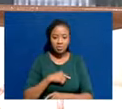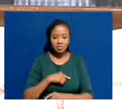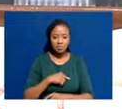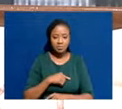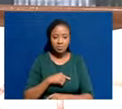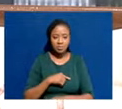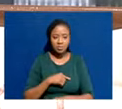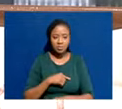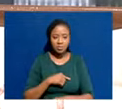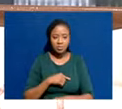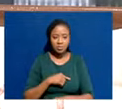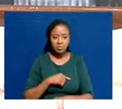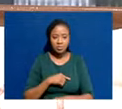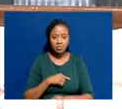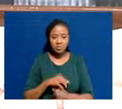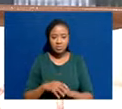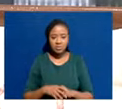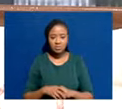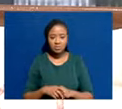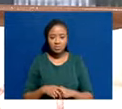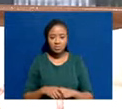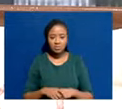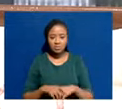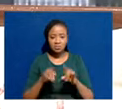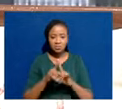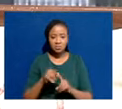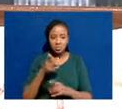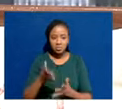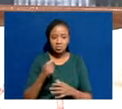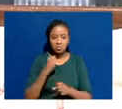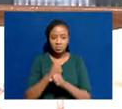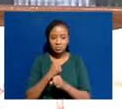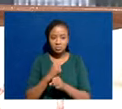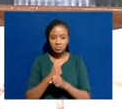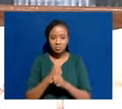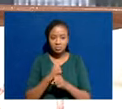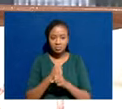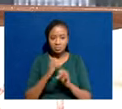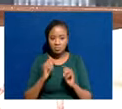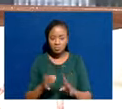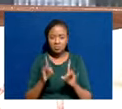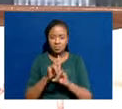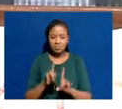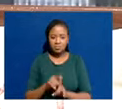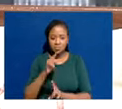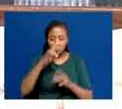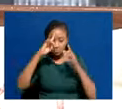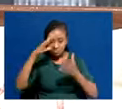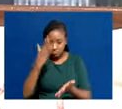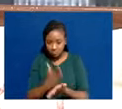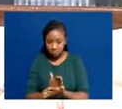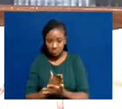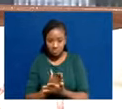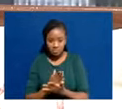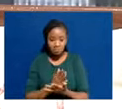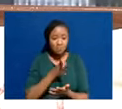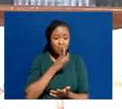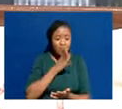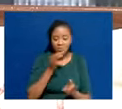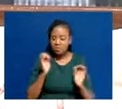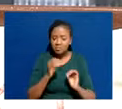We know all of them. And they'll be selling their stuff. They're not doing they're not thugs. They've not decided to go rob people. They're just trying